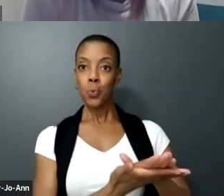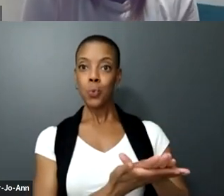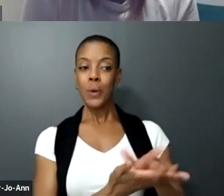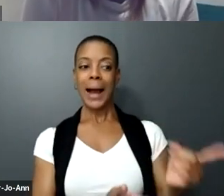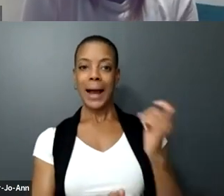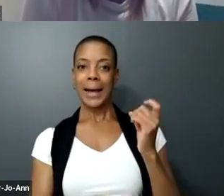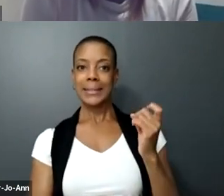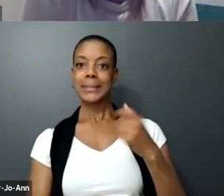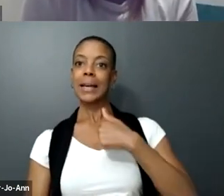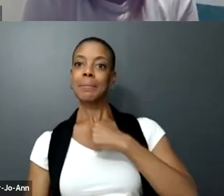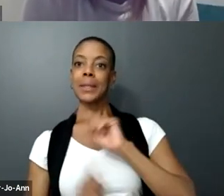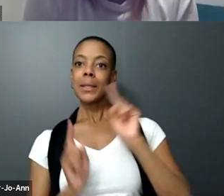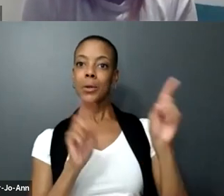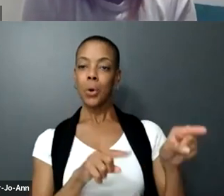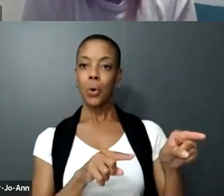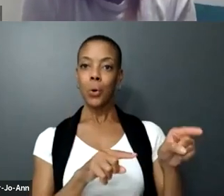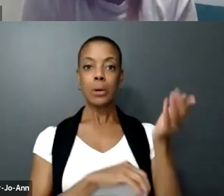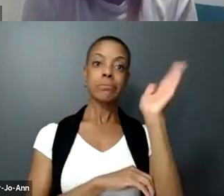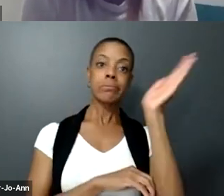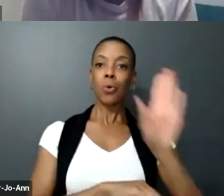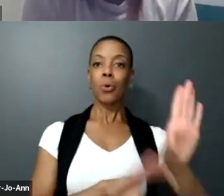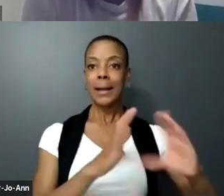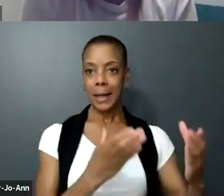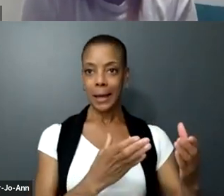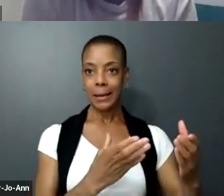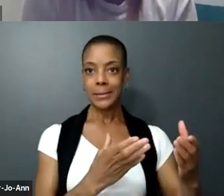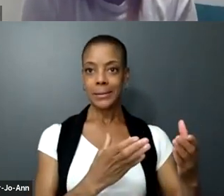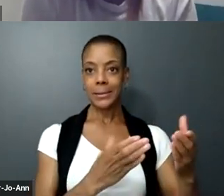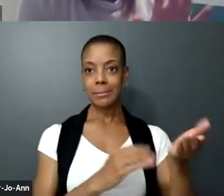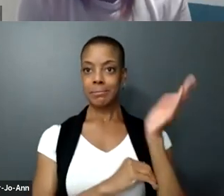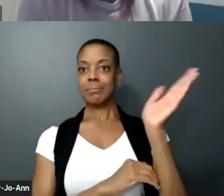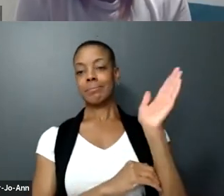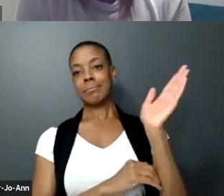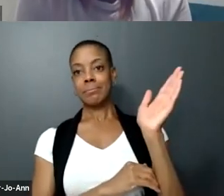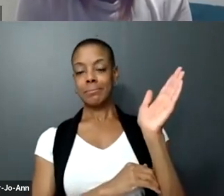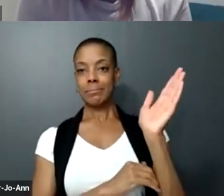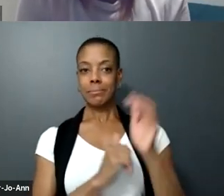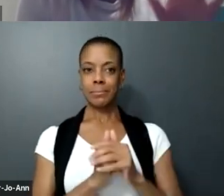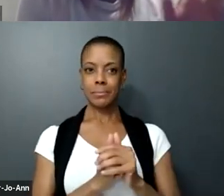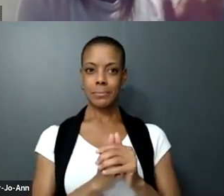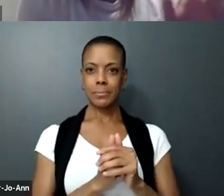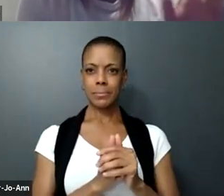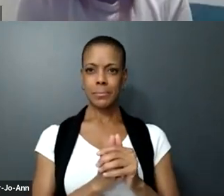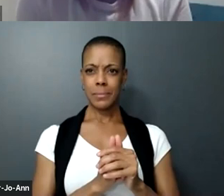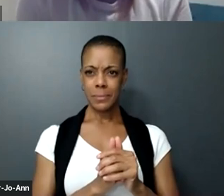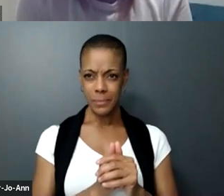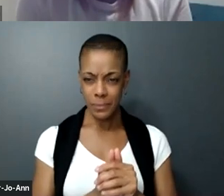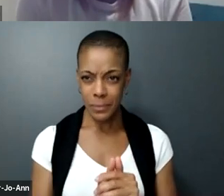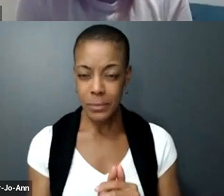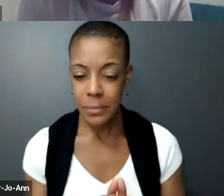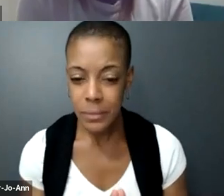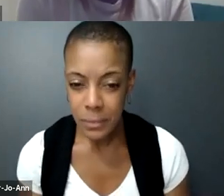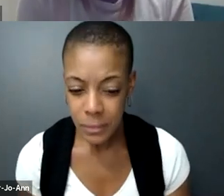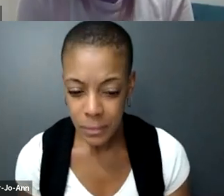I would go and speak to her class and to a couple of the grades as well in the public